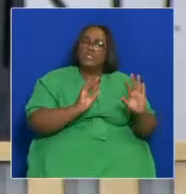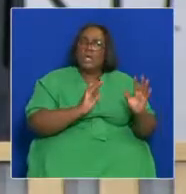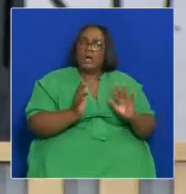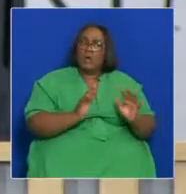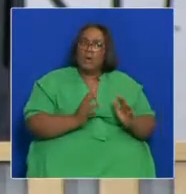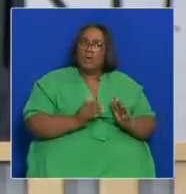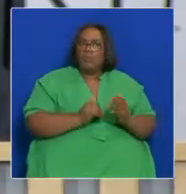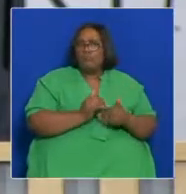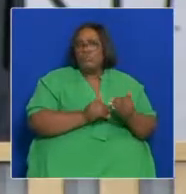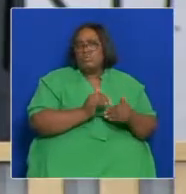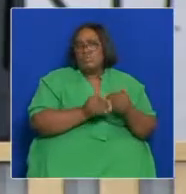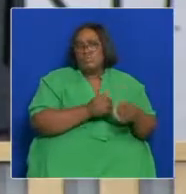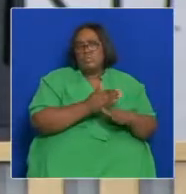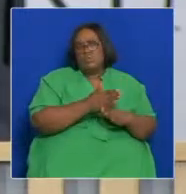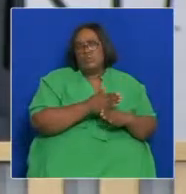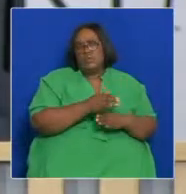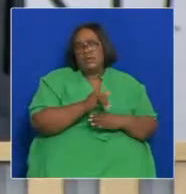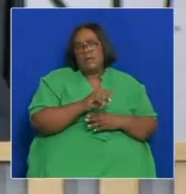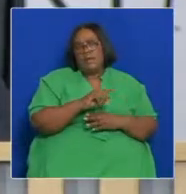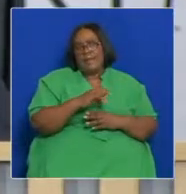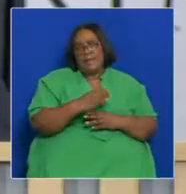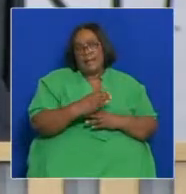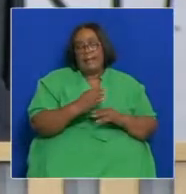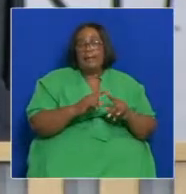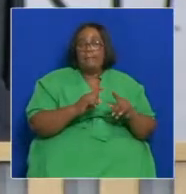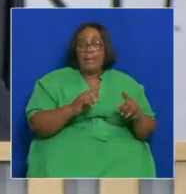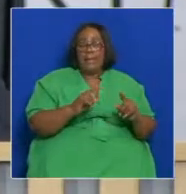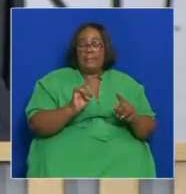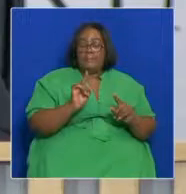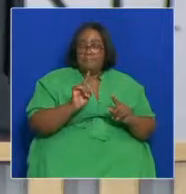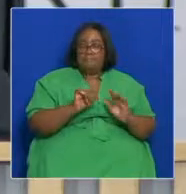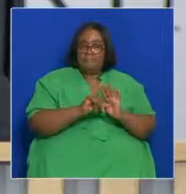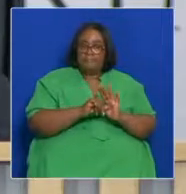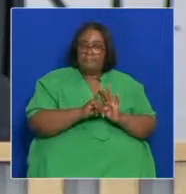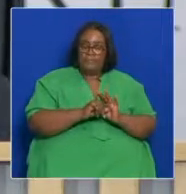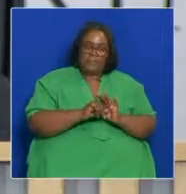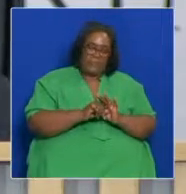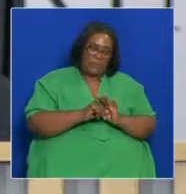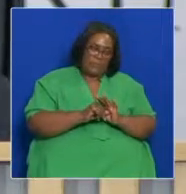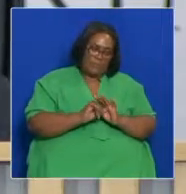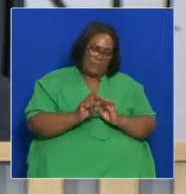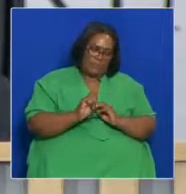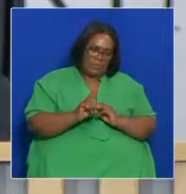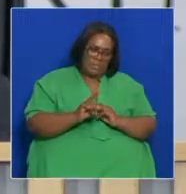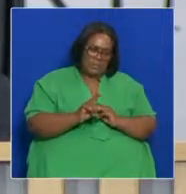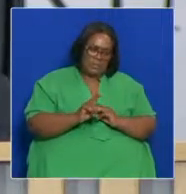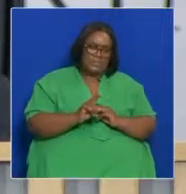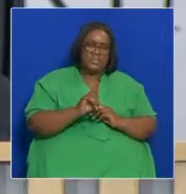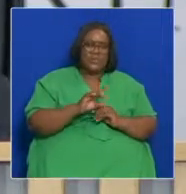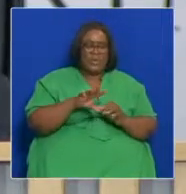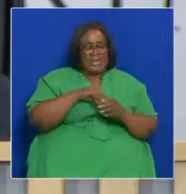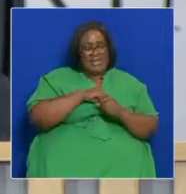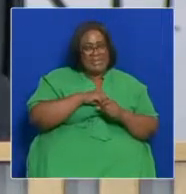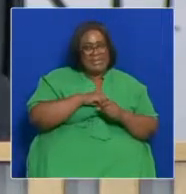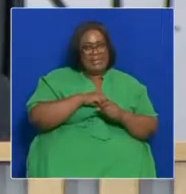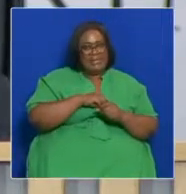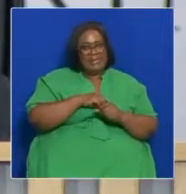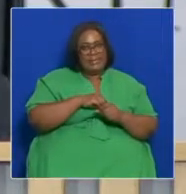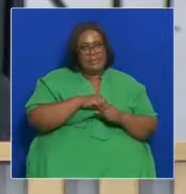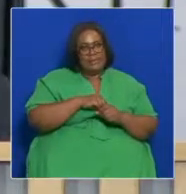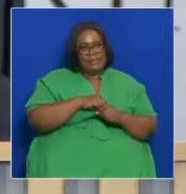The fact of the matter is the intake process did